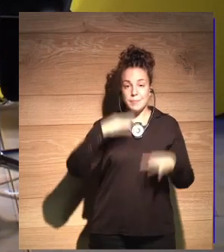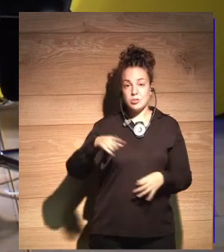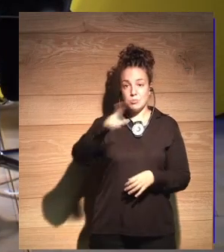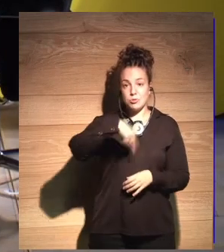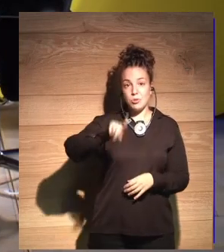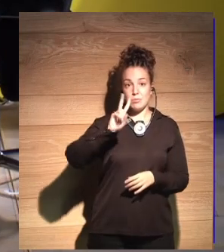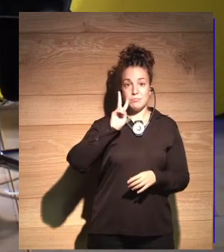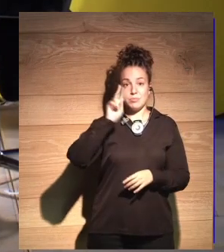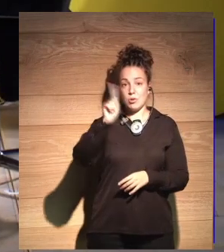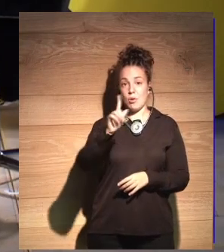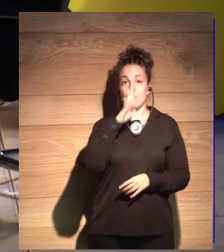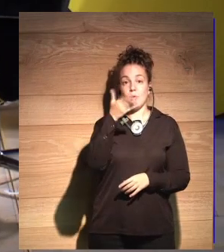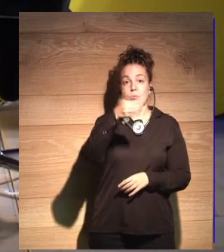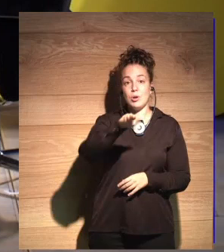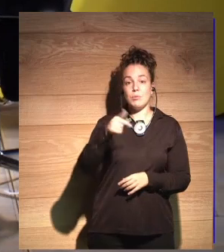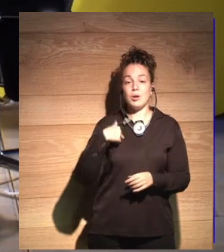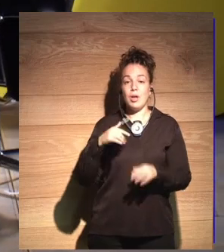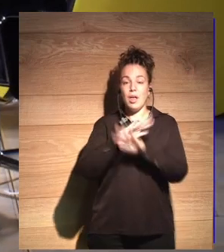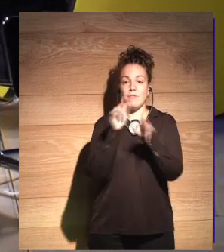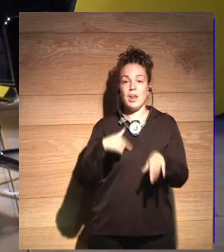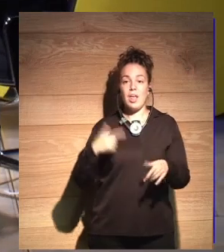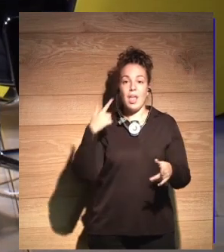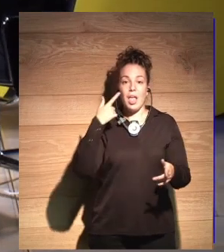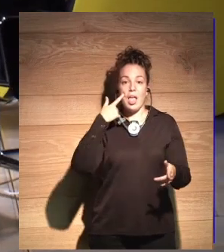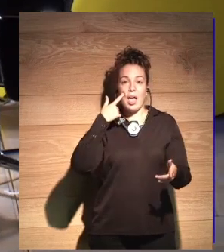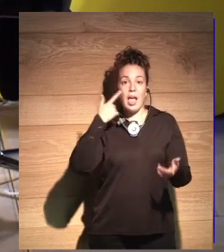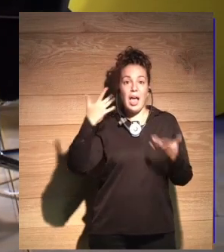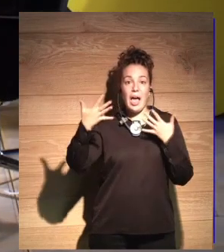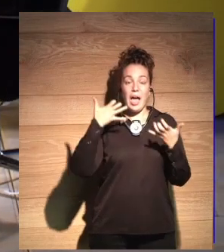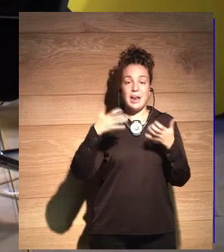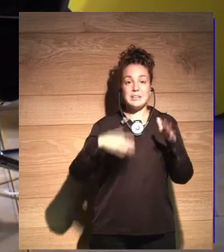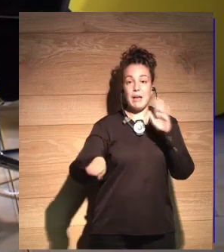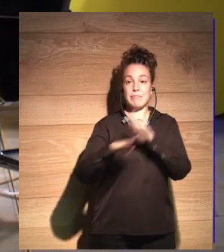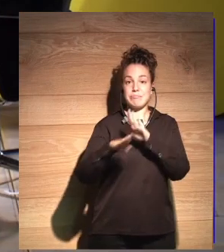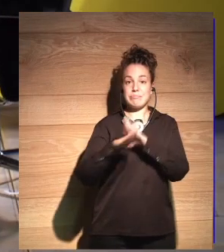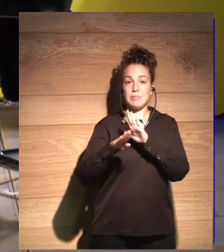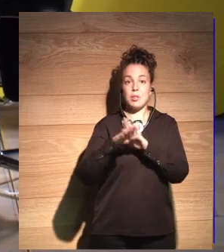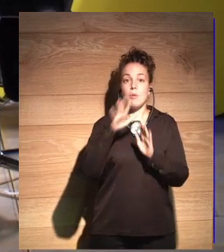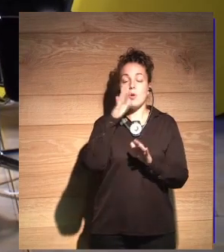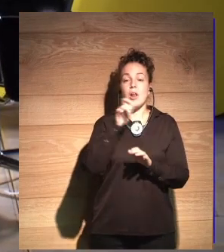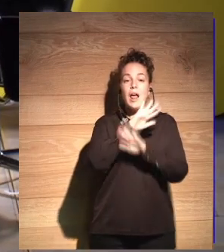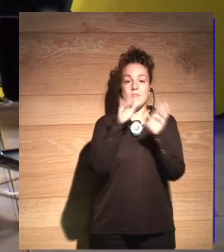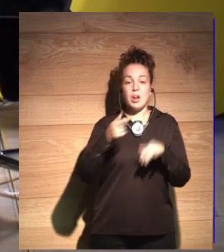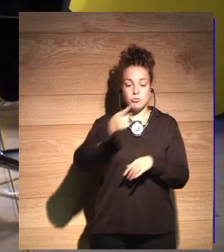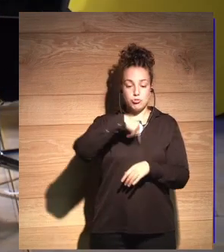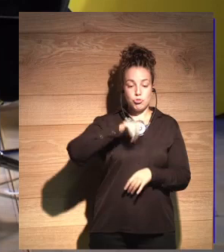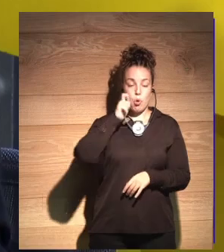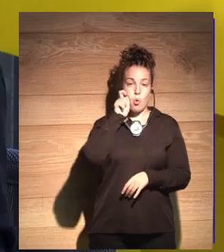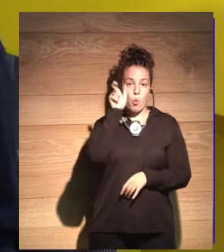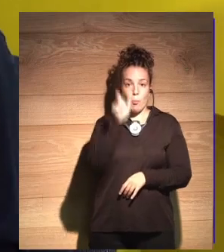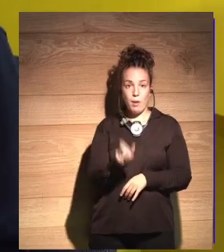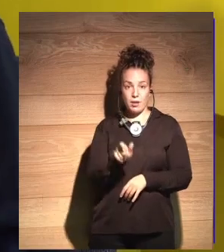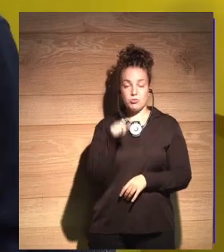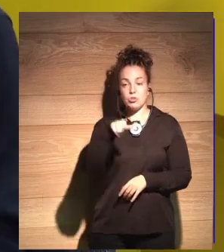do? But art will still exist because it's the thing that we want to sustain. It's the thing that makes us human. And that will be very important, I think. I think there'll